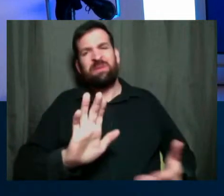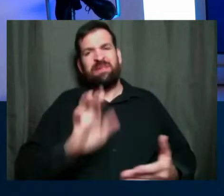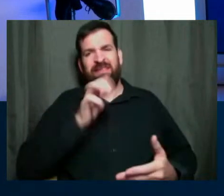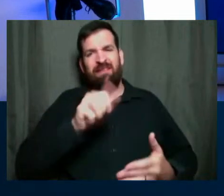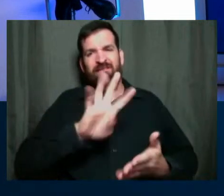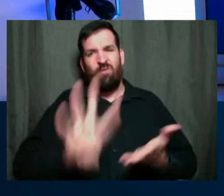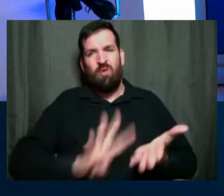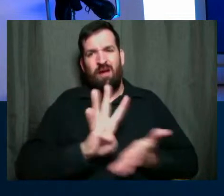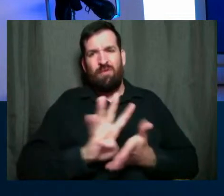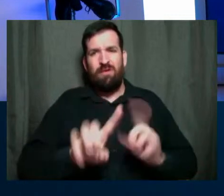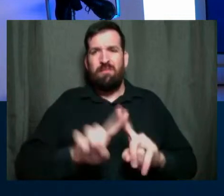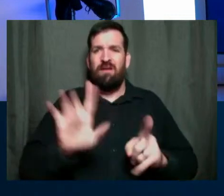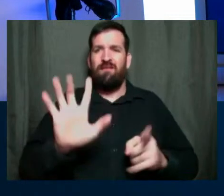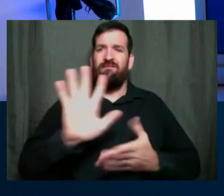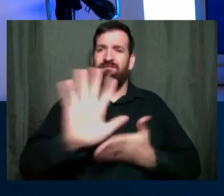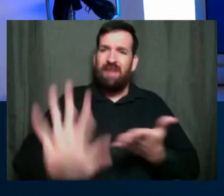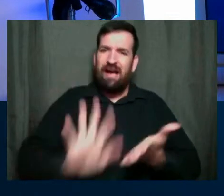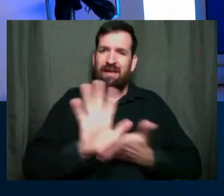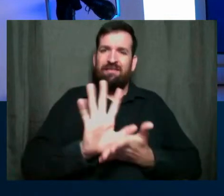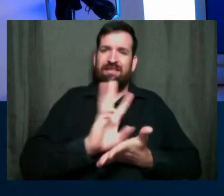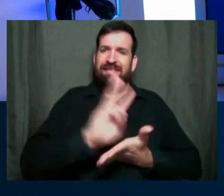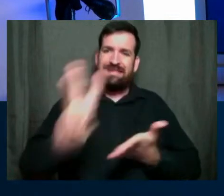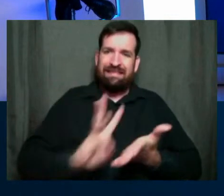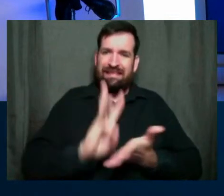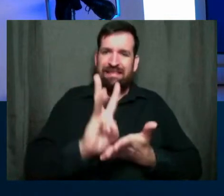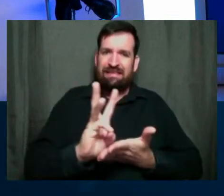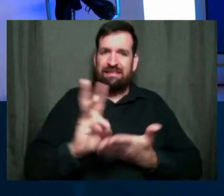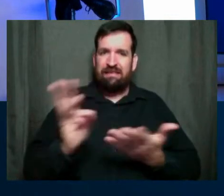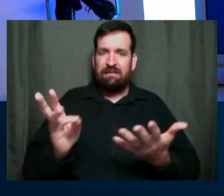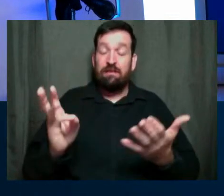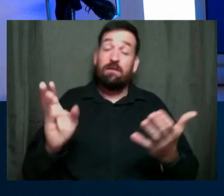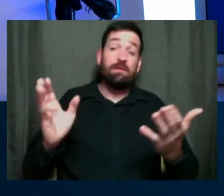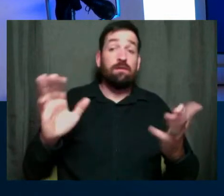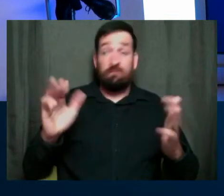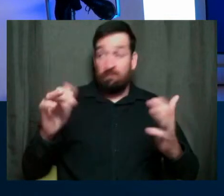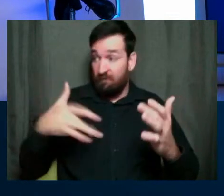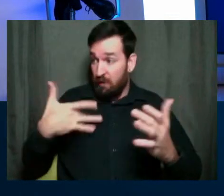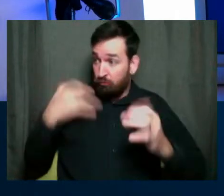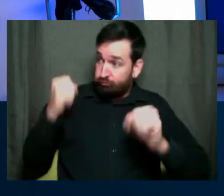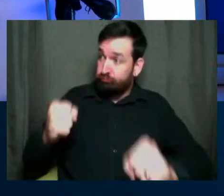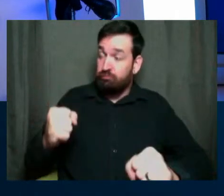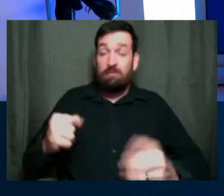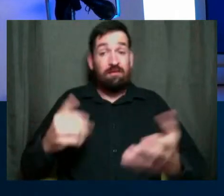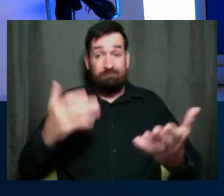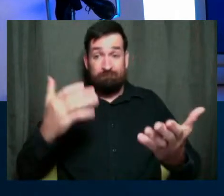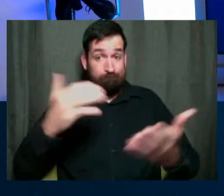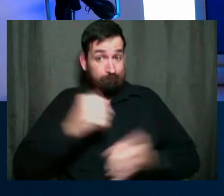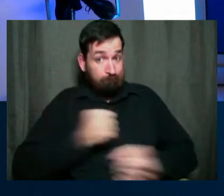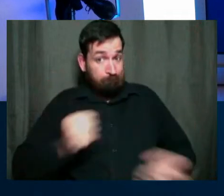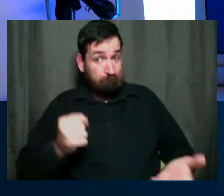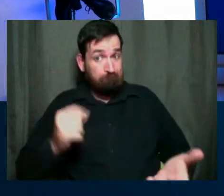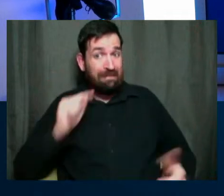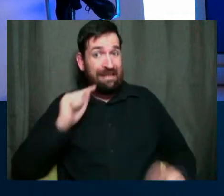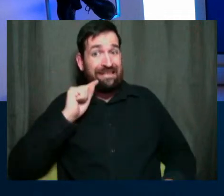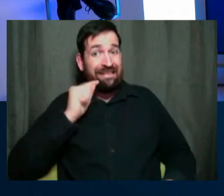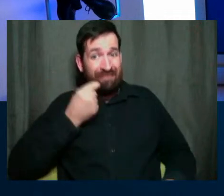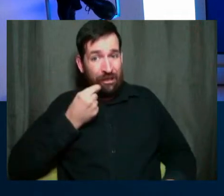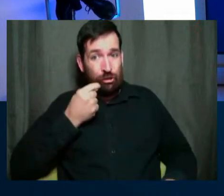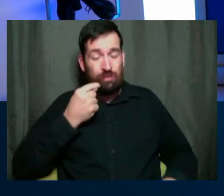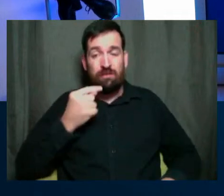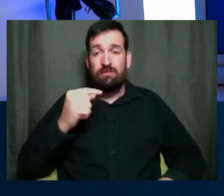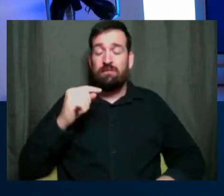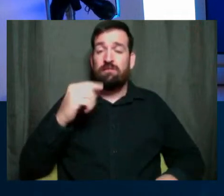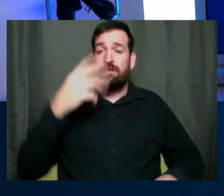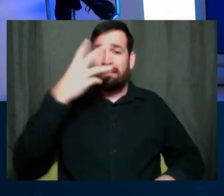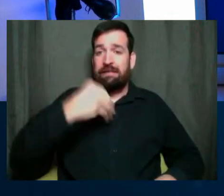5 to 6.5 hour guy. And you feel solid all day with that? Well, to be fair, full disclosure, I have pretty severe sleep apnea. Okay. And this guy's my